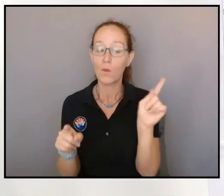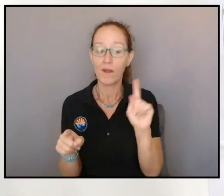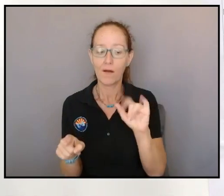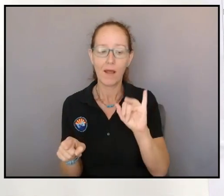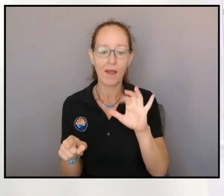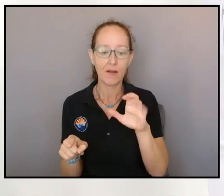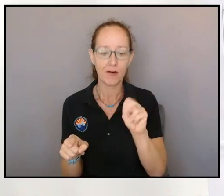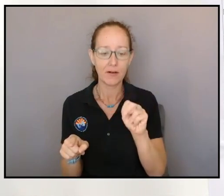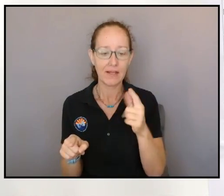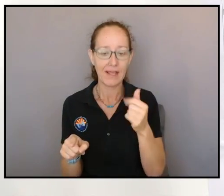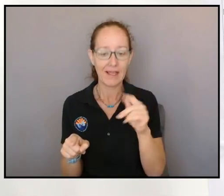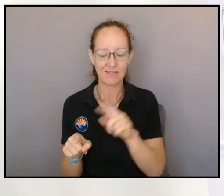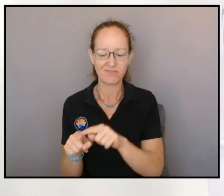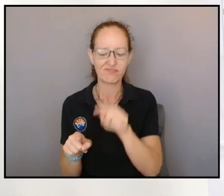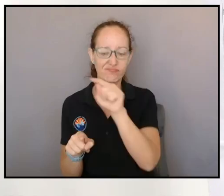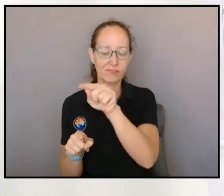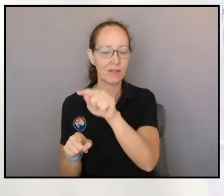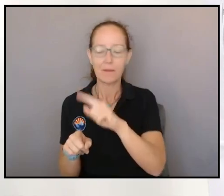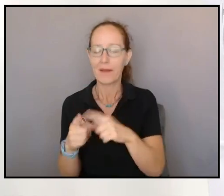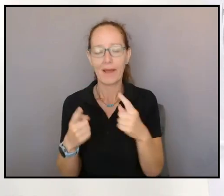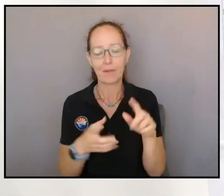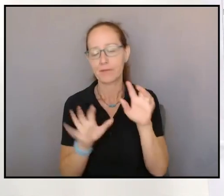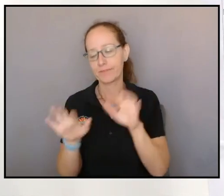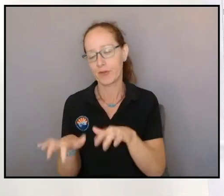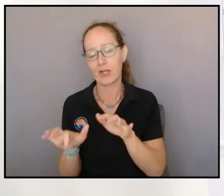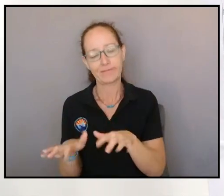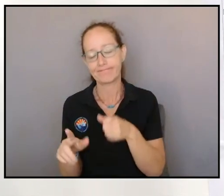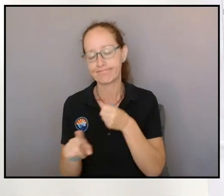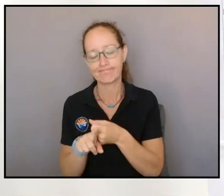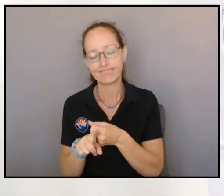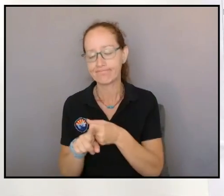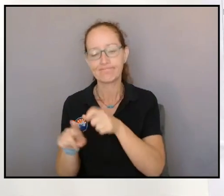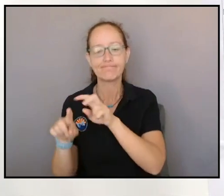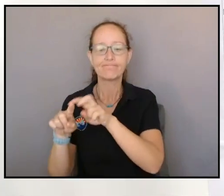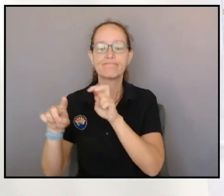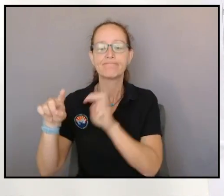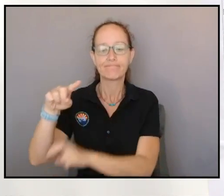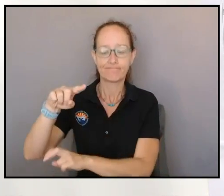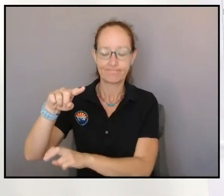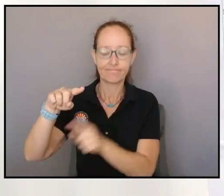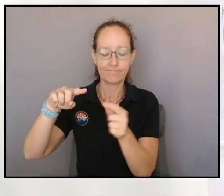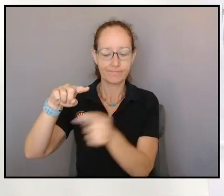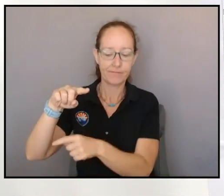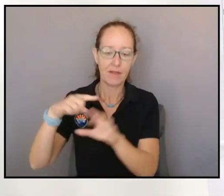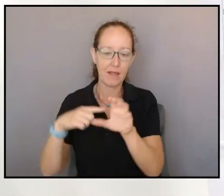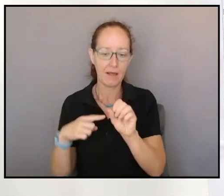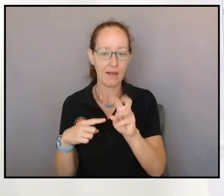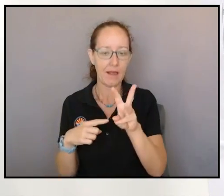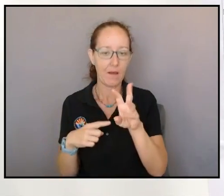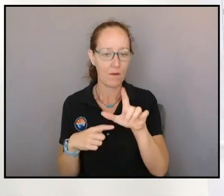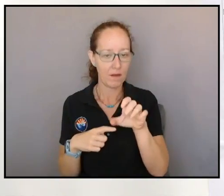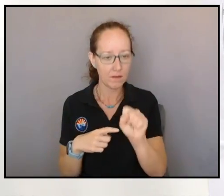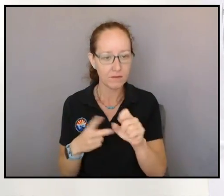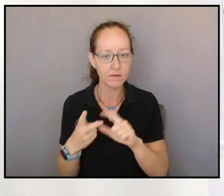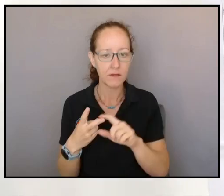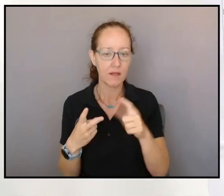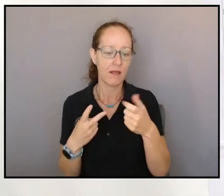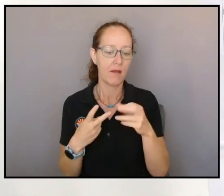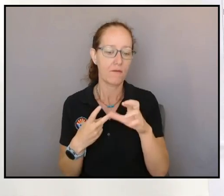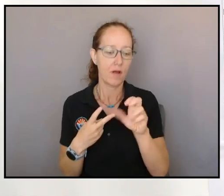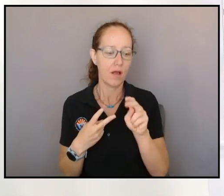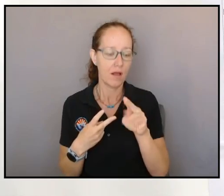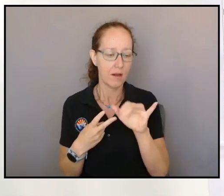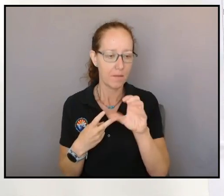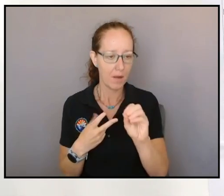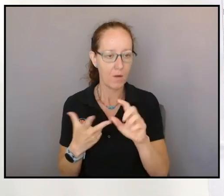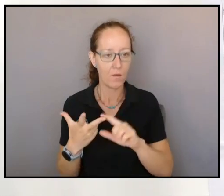they re-engaged down lower by the communities of Cowles, Geronimo, and the Windsor Creek area, just kind of pulling some flagging and signage that's